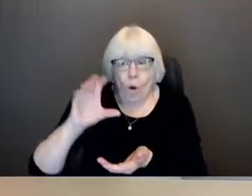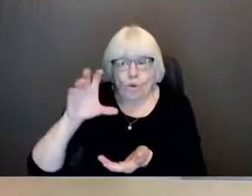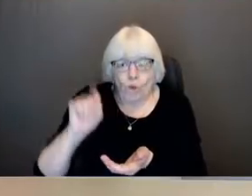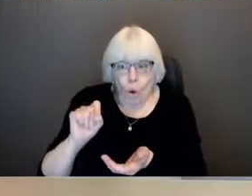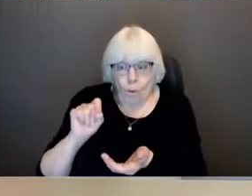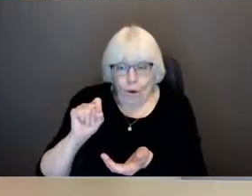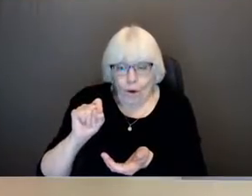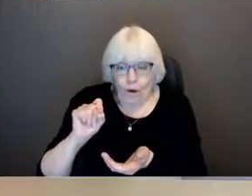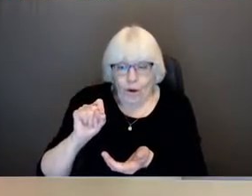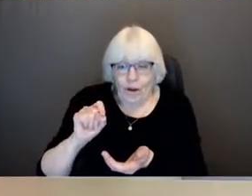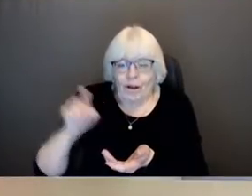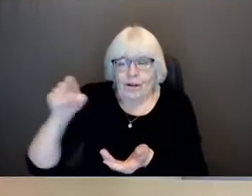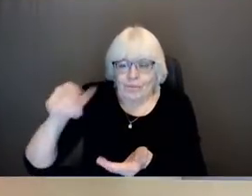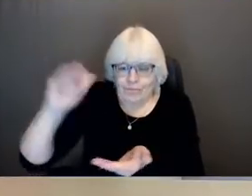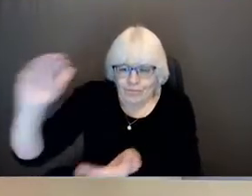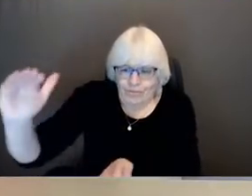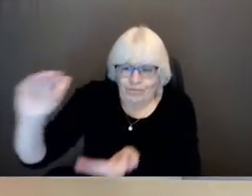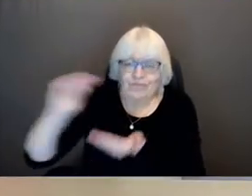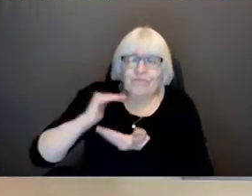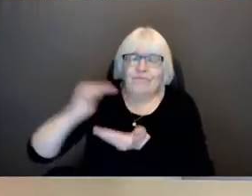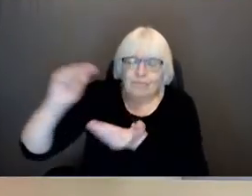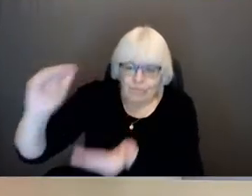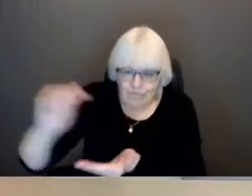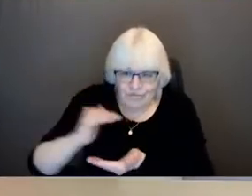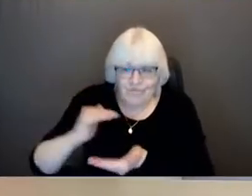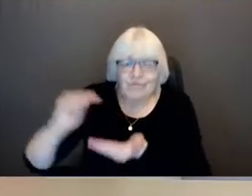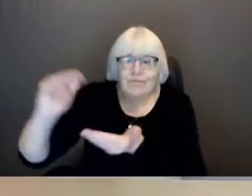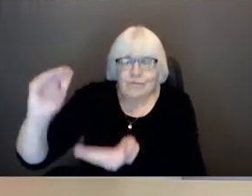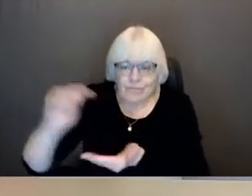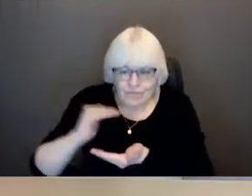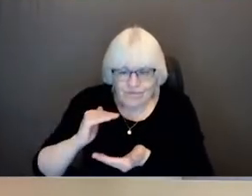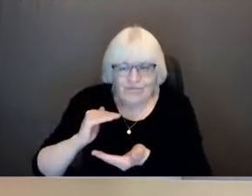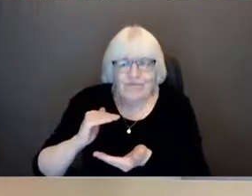numbers. We started ordering in more. We got